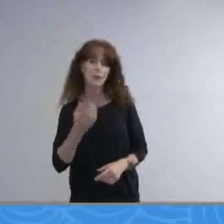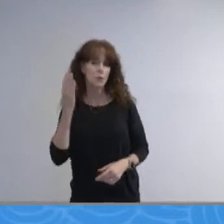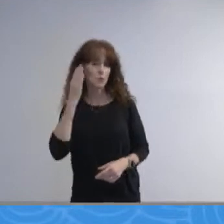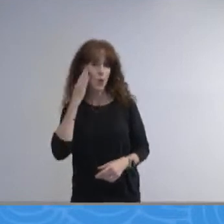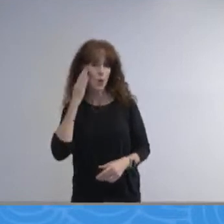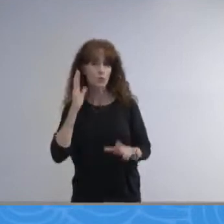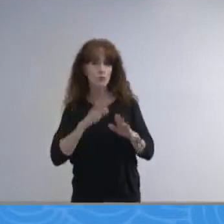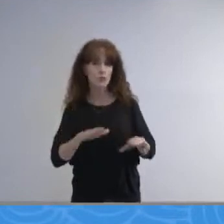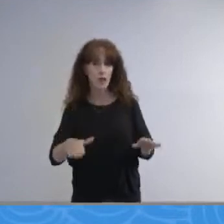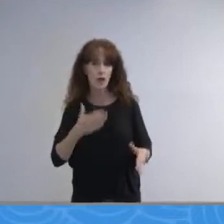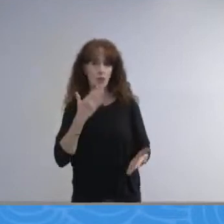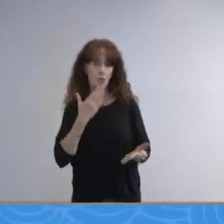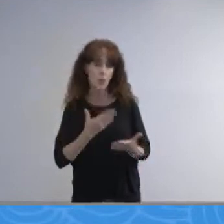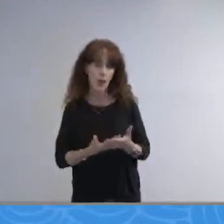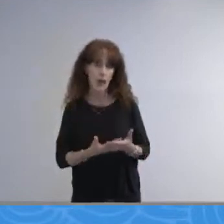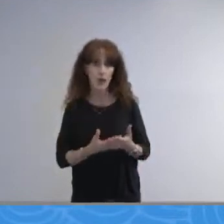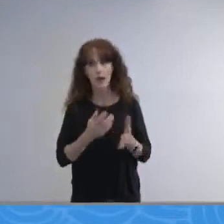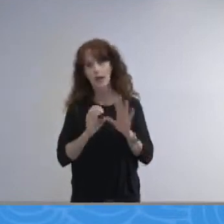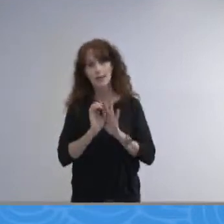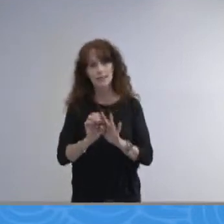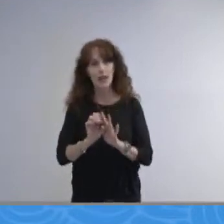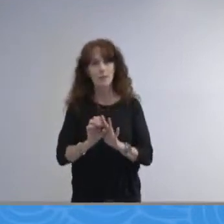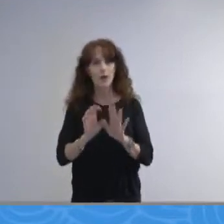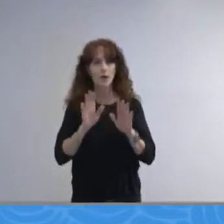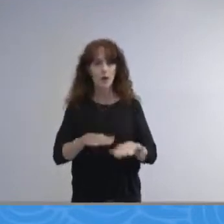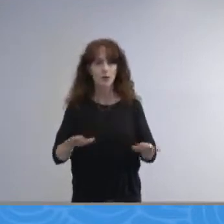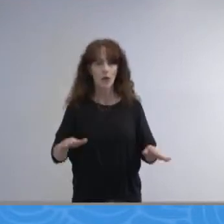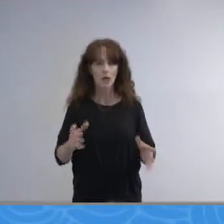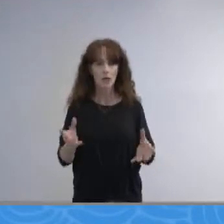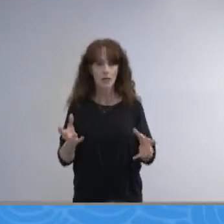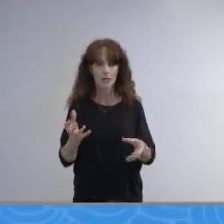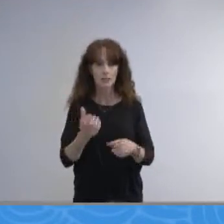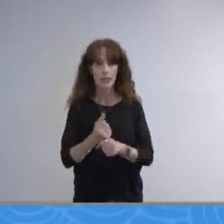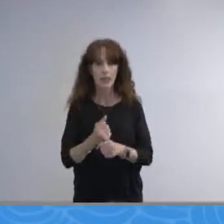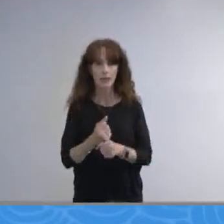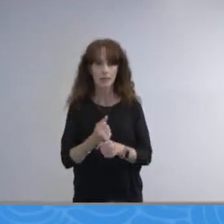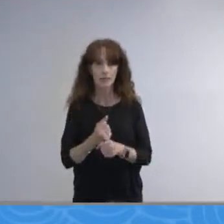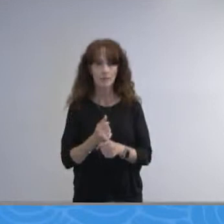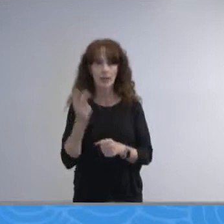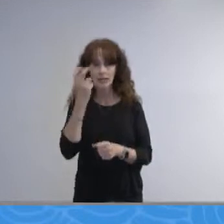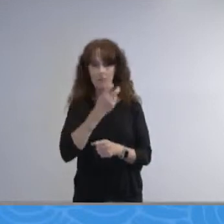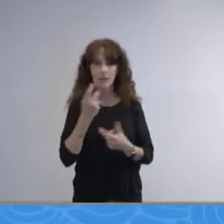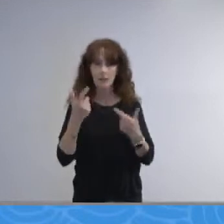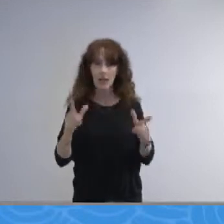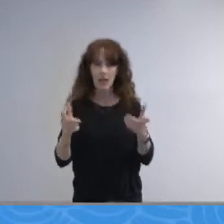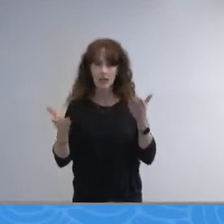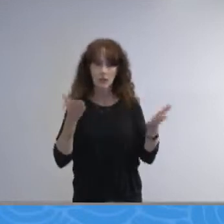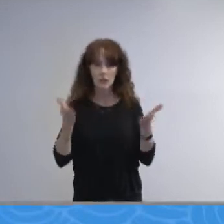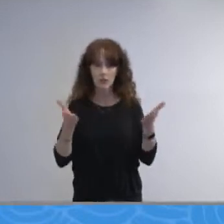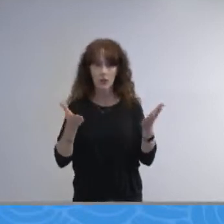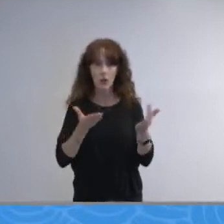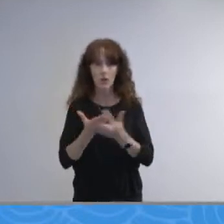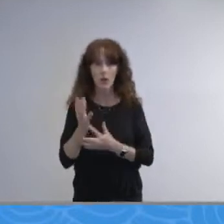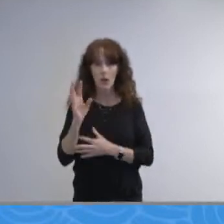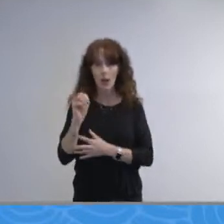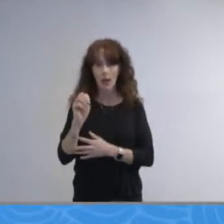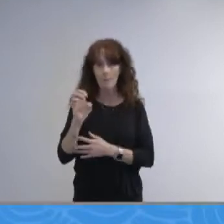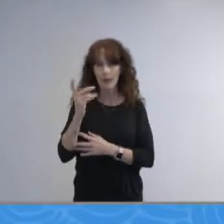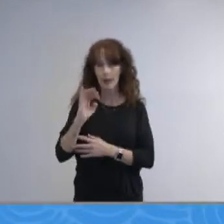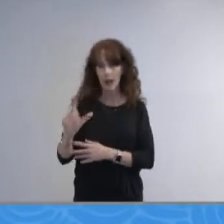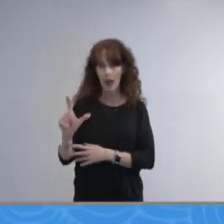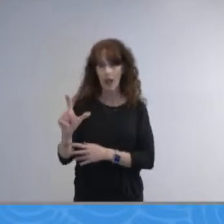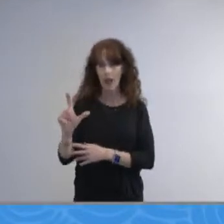the child well. If for example, your child is receiving speech and language services through Medi-Cal, and